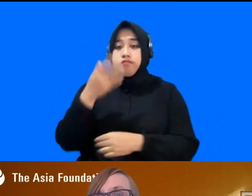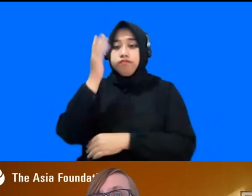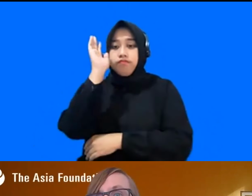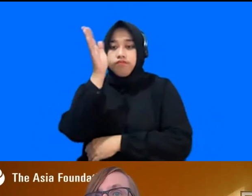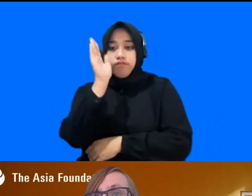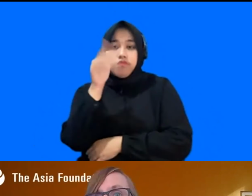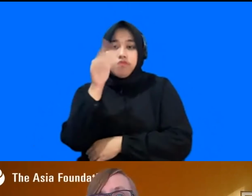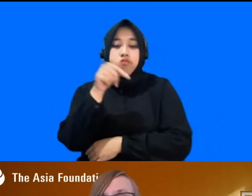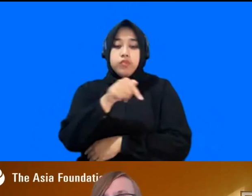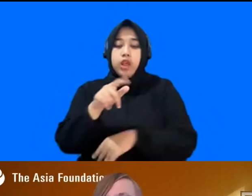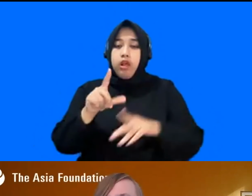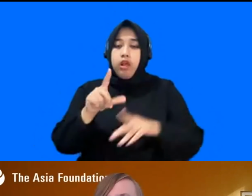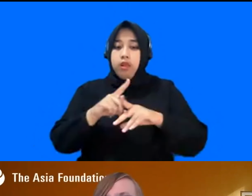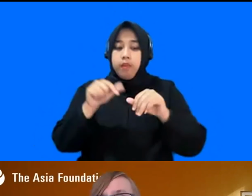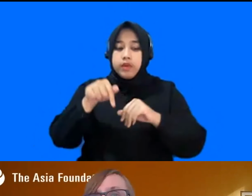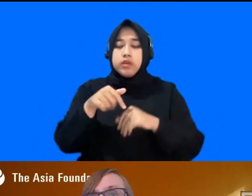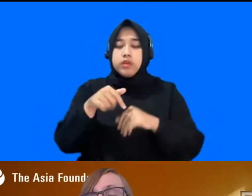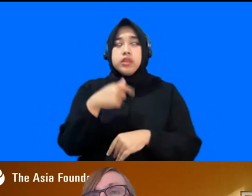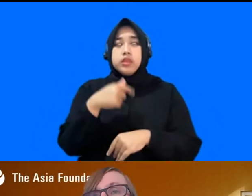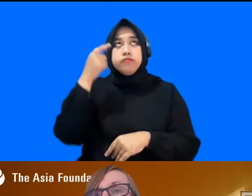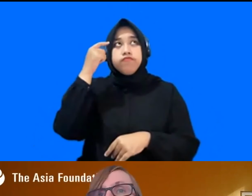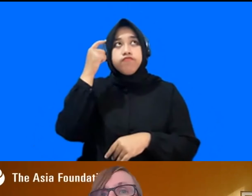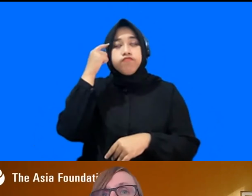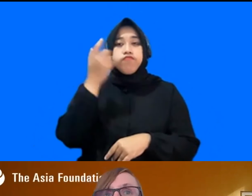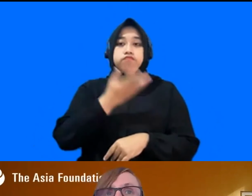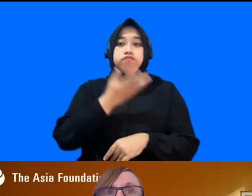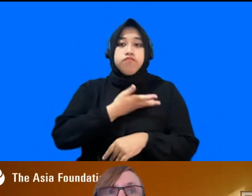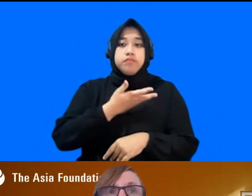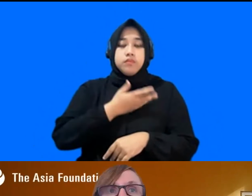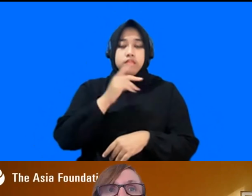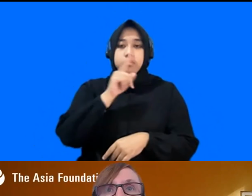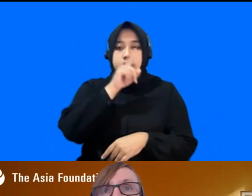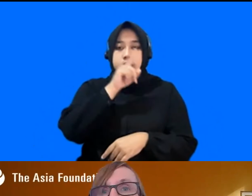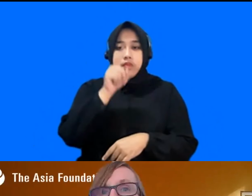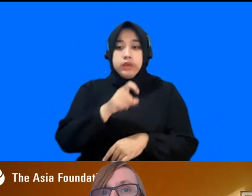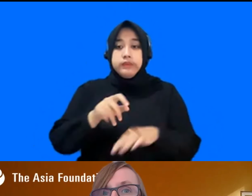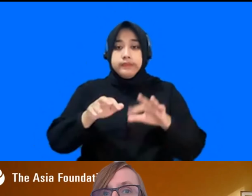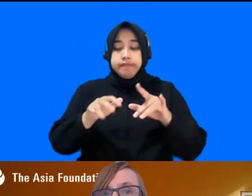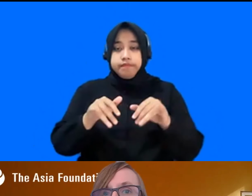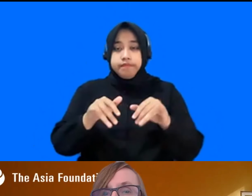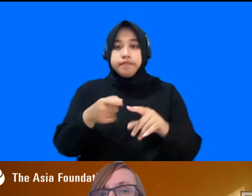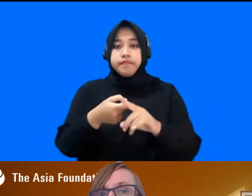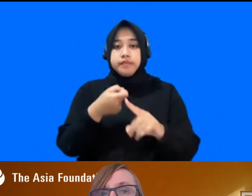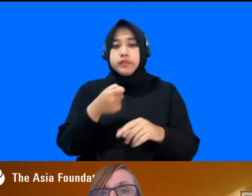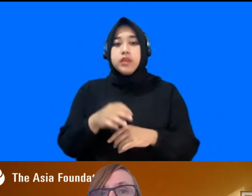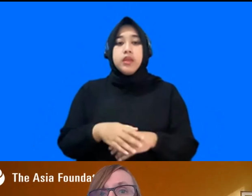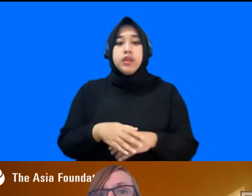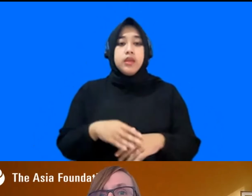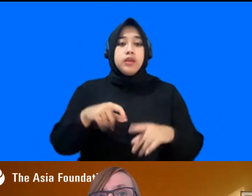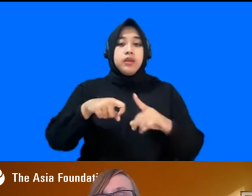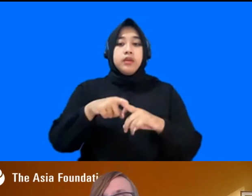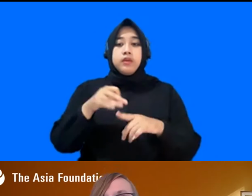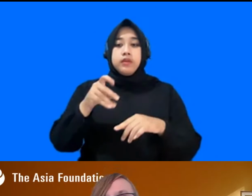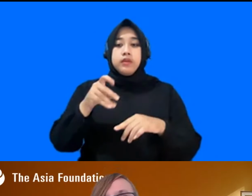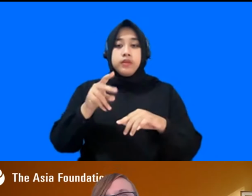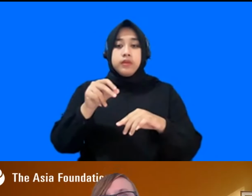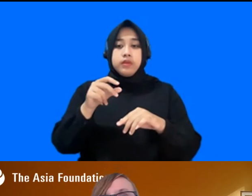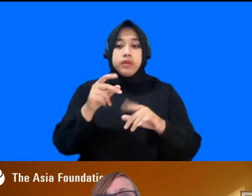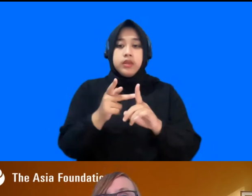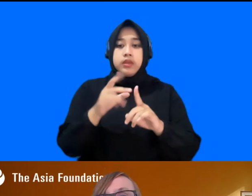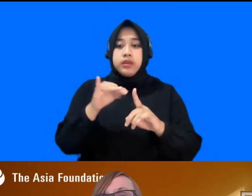the chat from Hillary, the Asia Foundation. I think if you have any questions, please feel free to put them